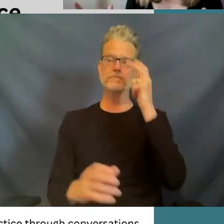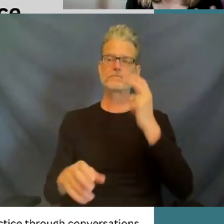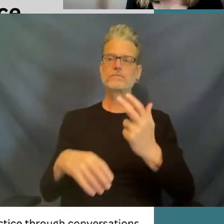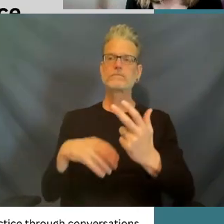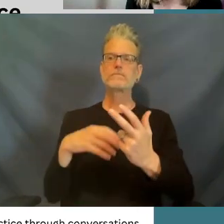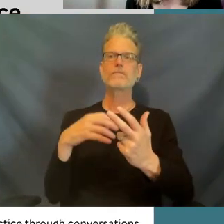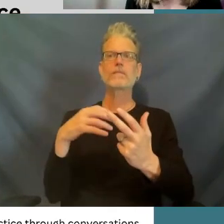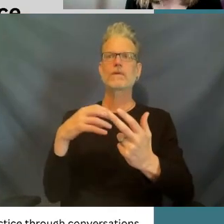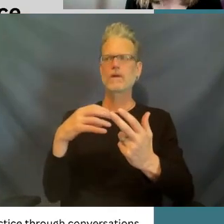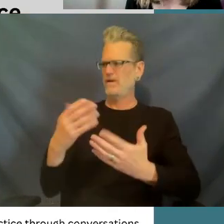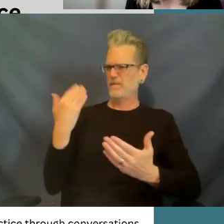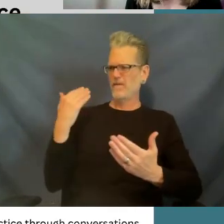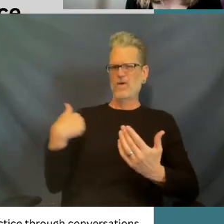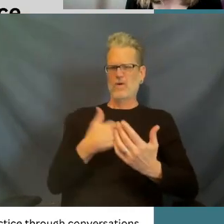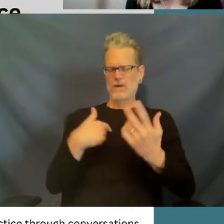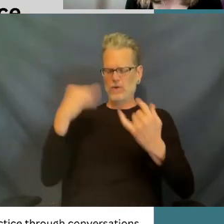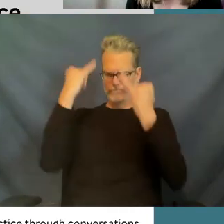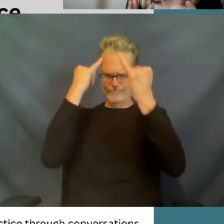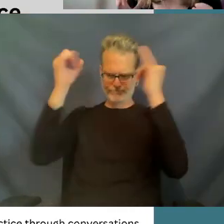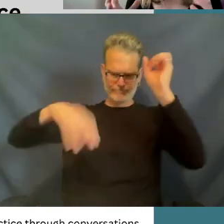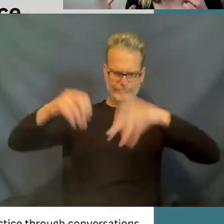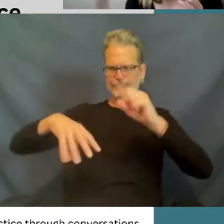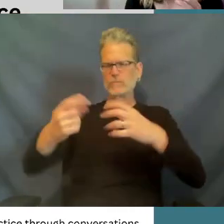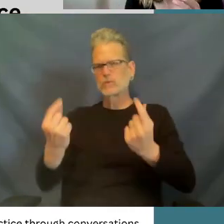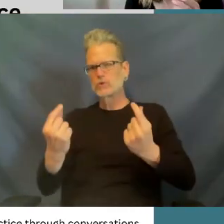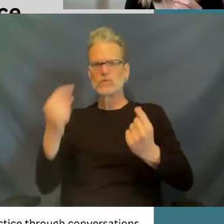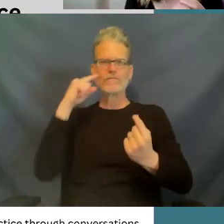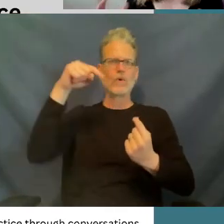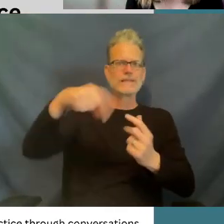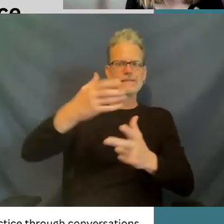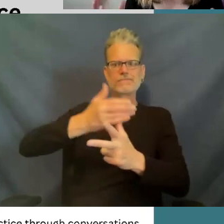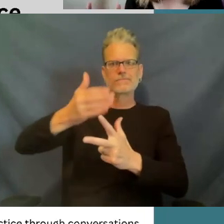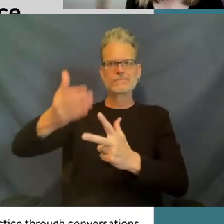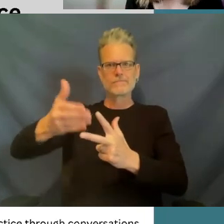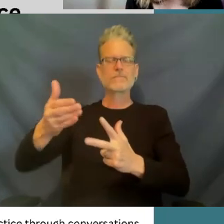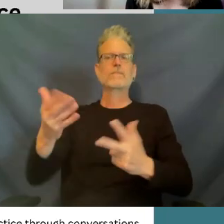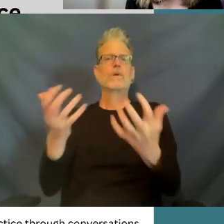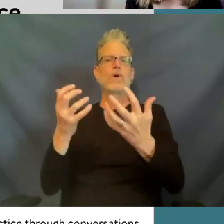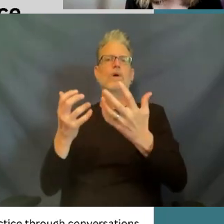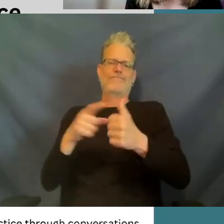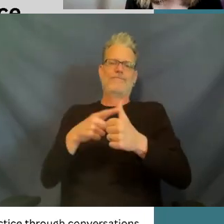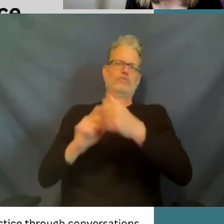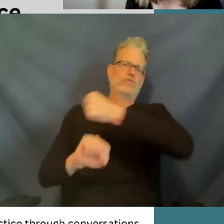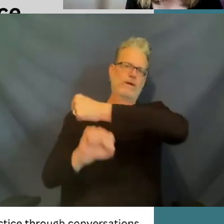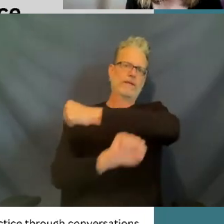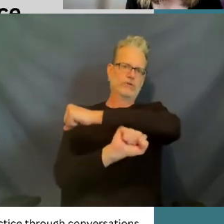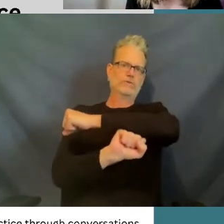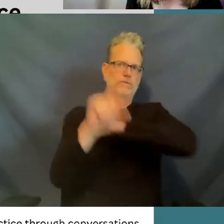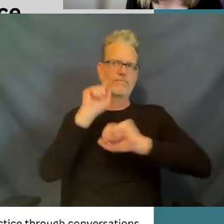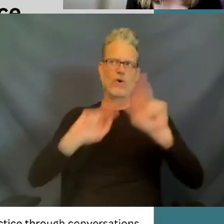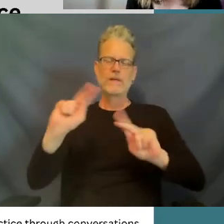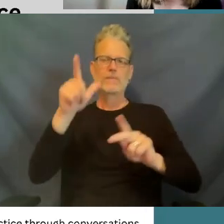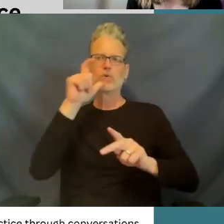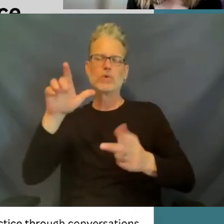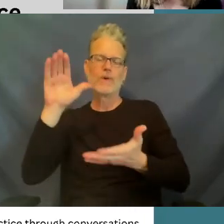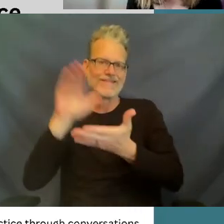When we were kind of brainstorming the series, we really wanted to have this like foundational kind of grounding session for folks who have less